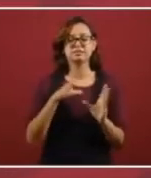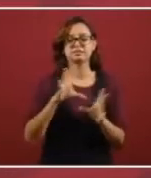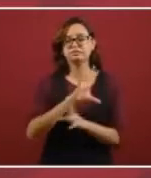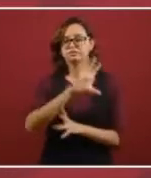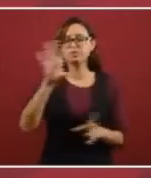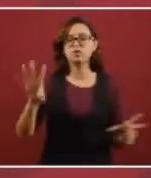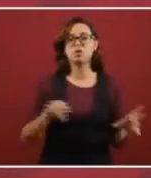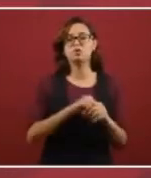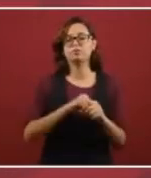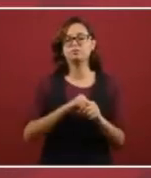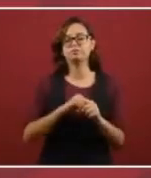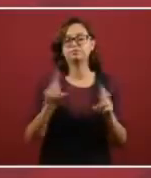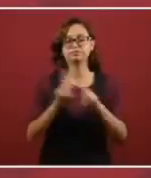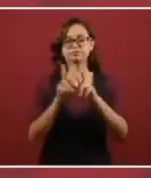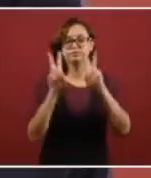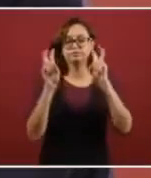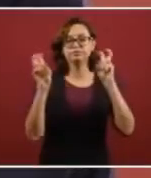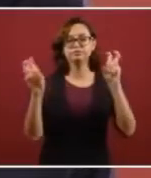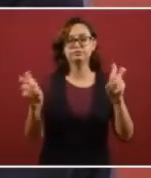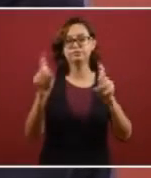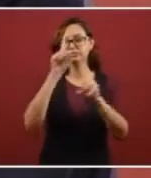the philosophy